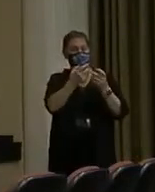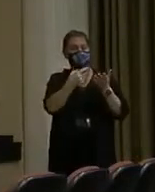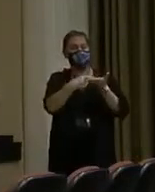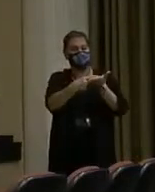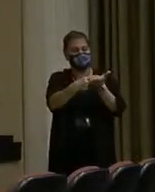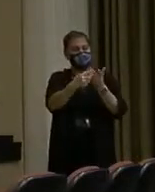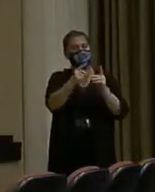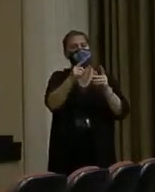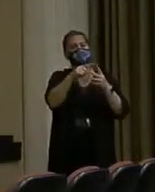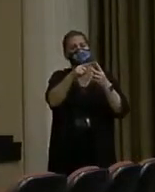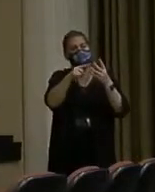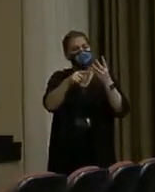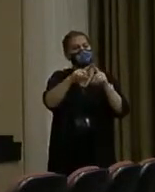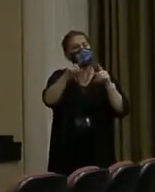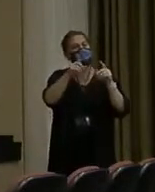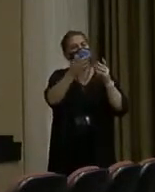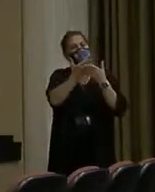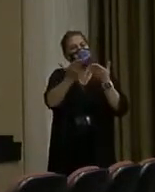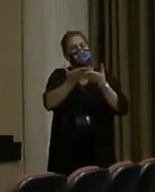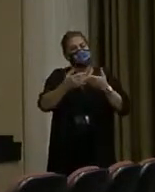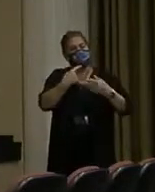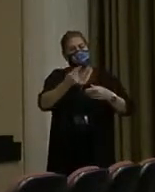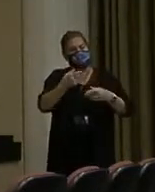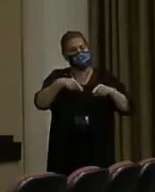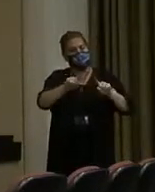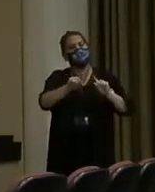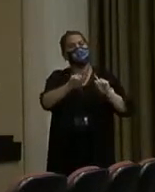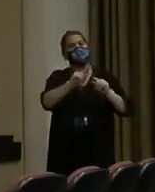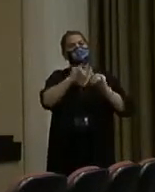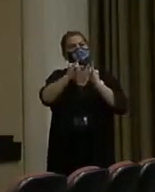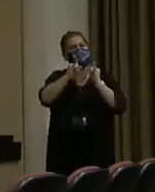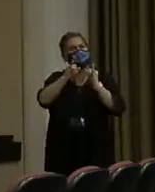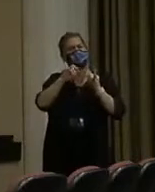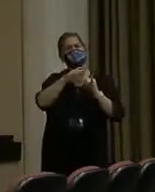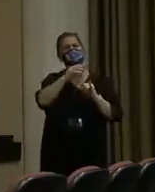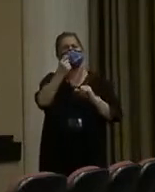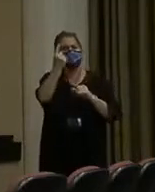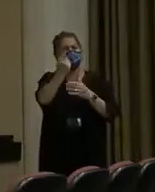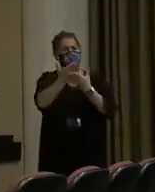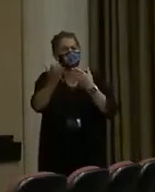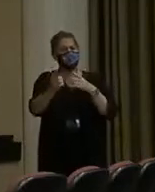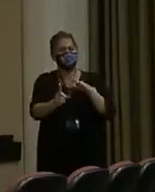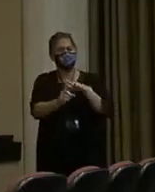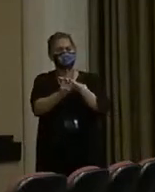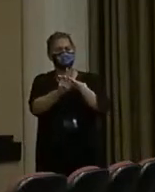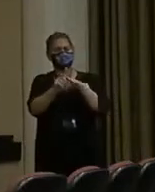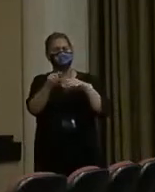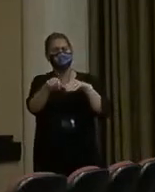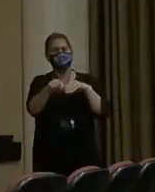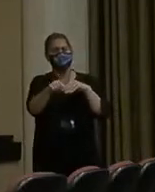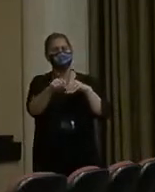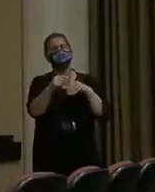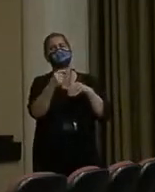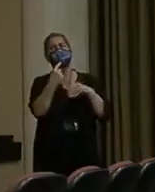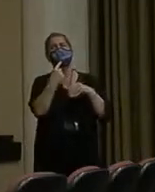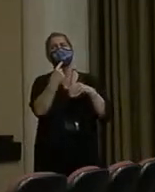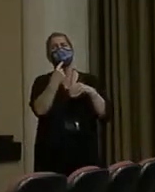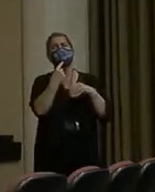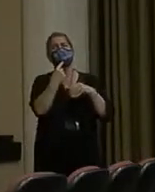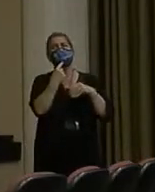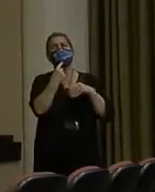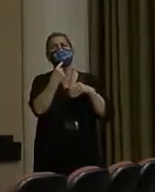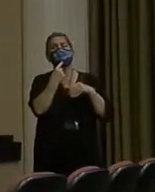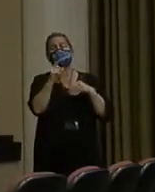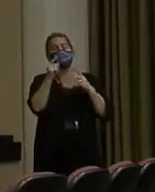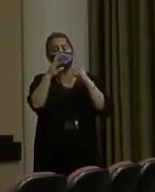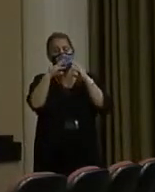of the statements that were made during our interviews. And one of the directors of one of the hospitals said, I